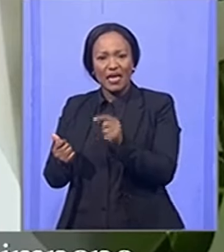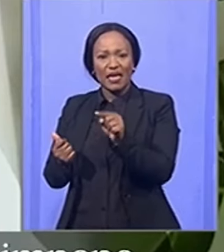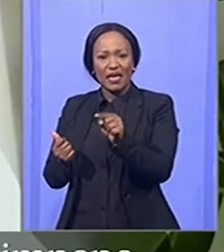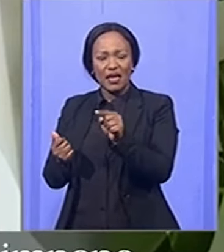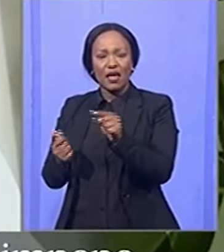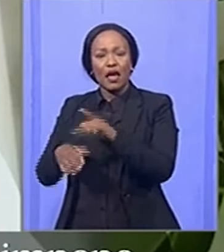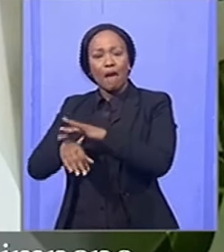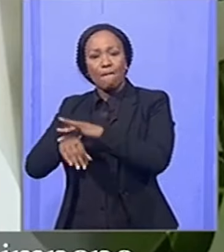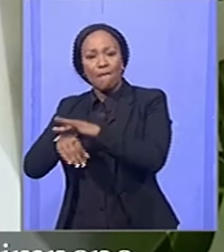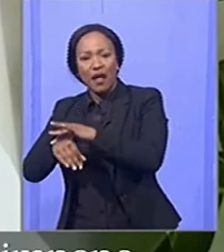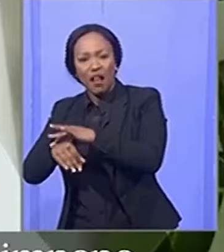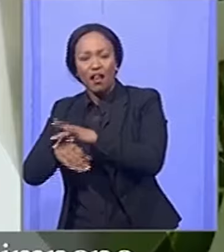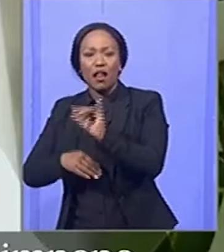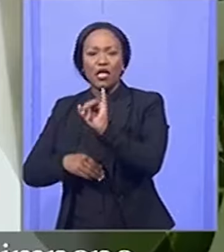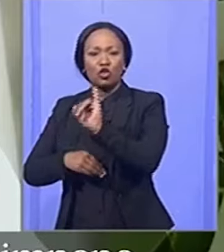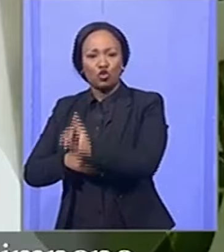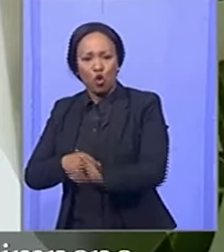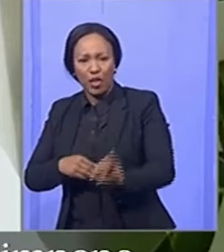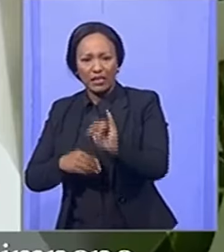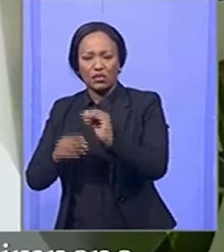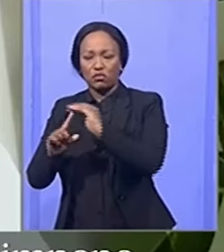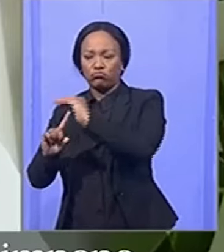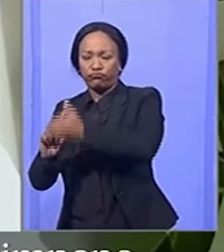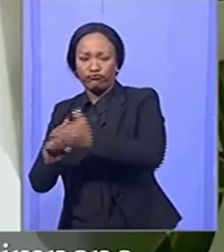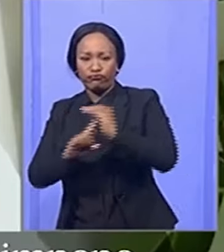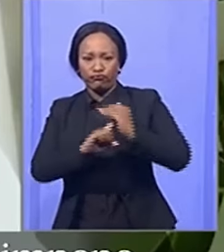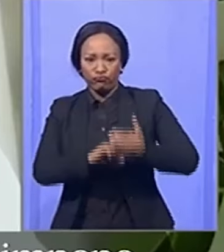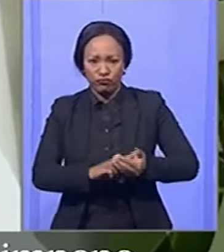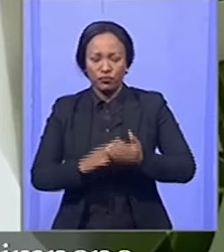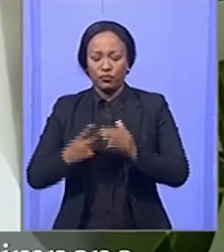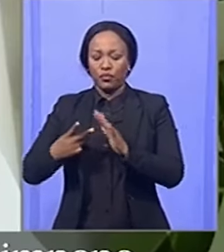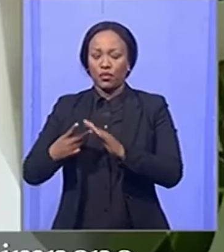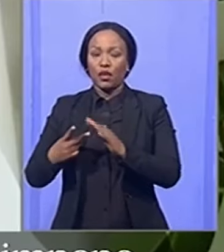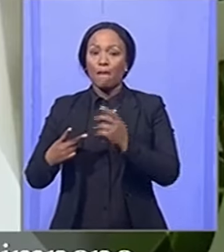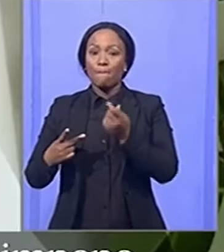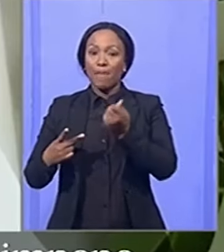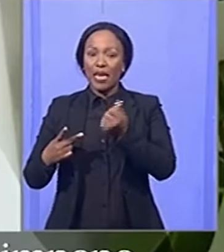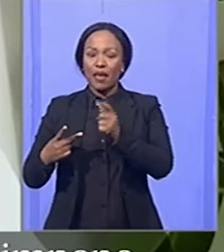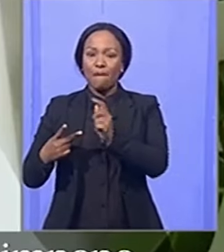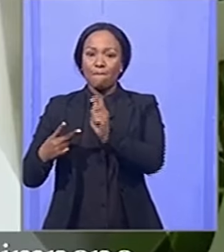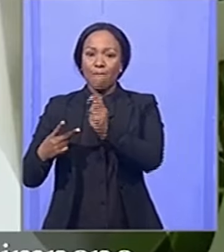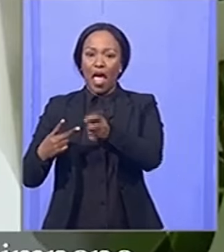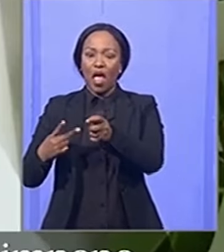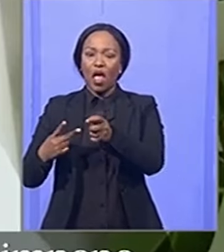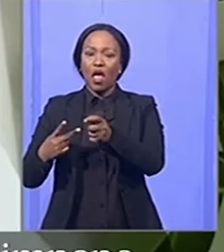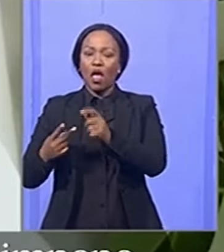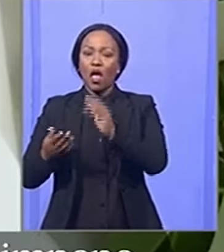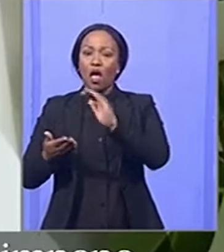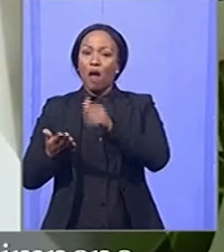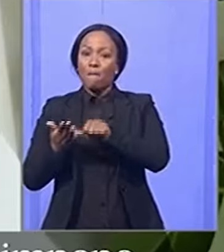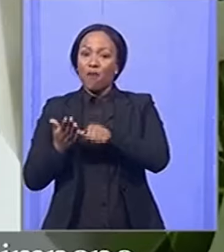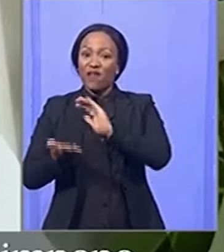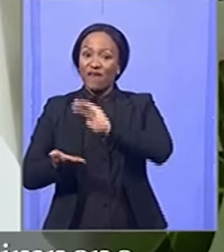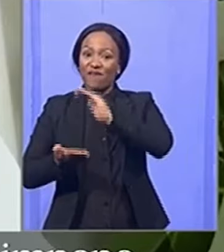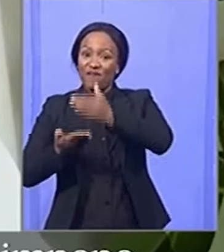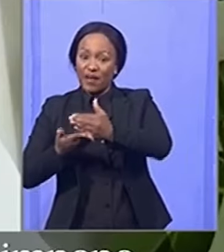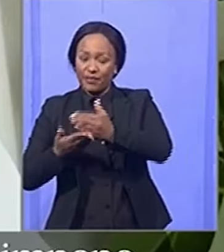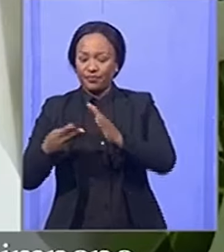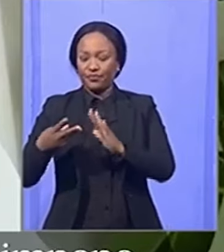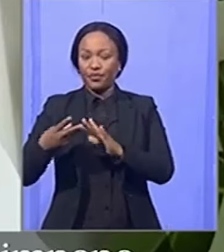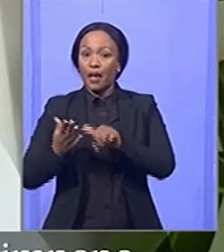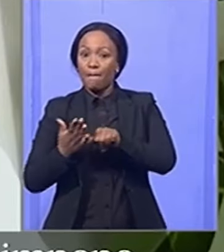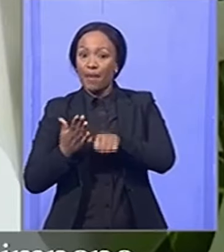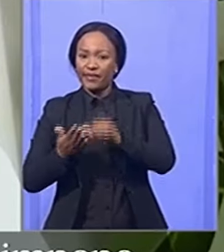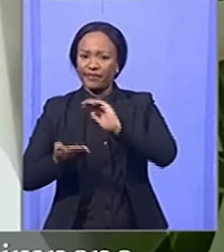the medical insurance and also pay monies towards the provident or pension fund. Now, as a union,